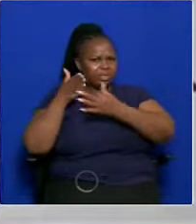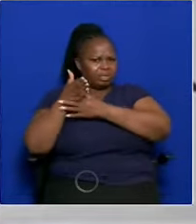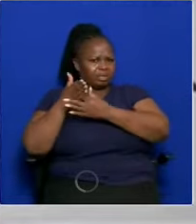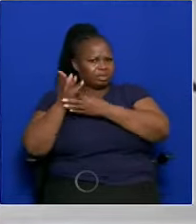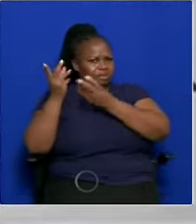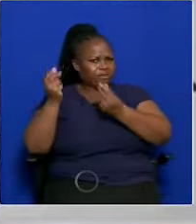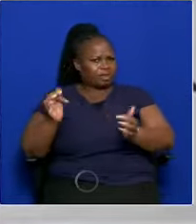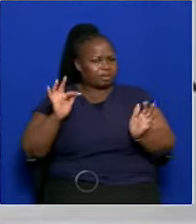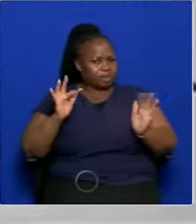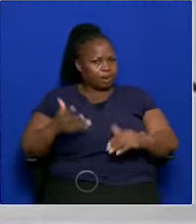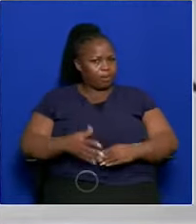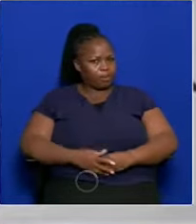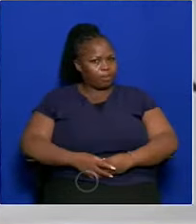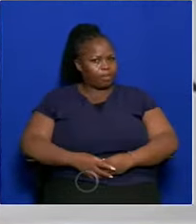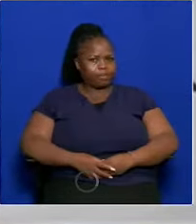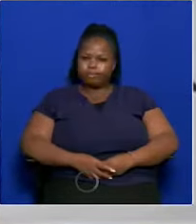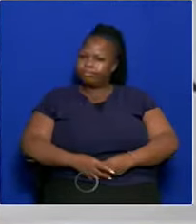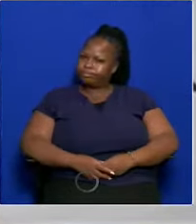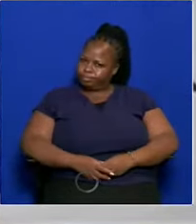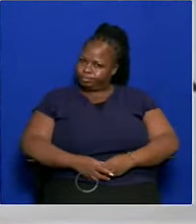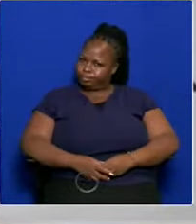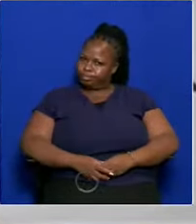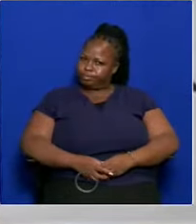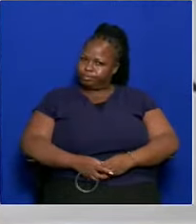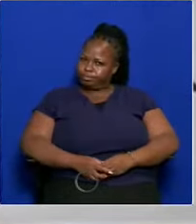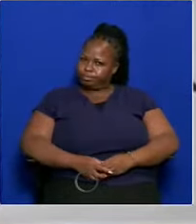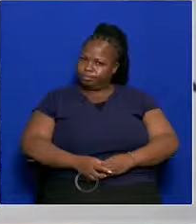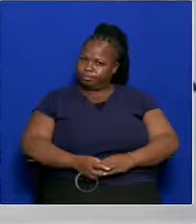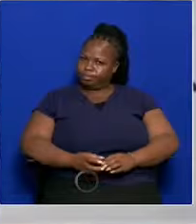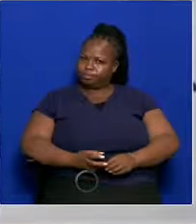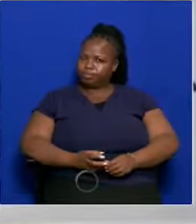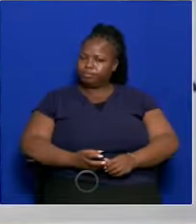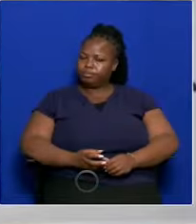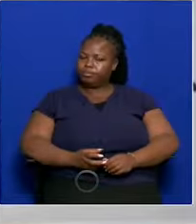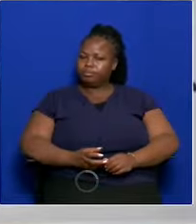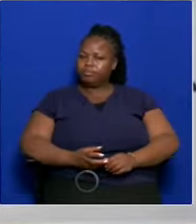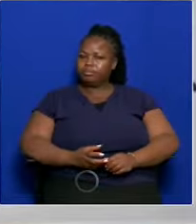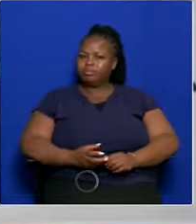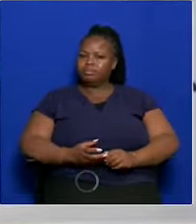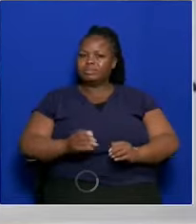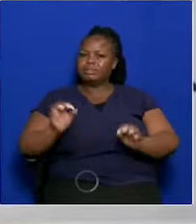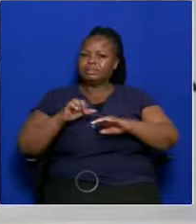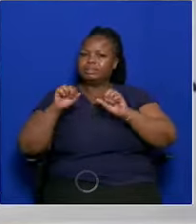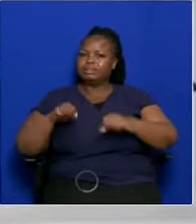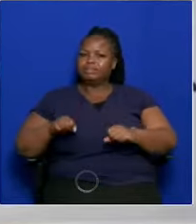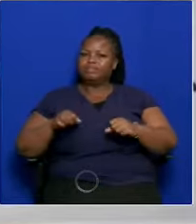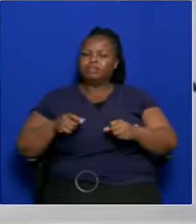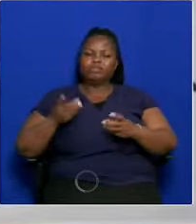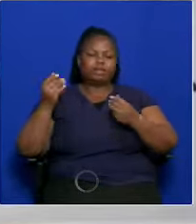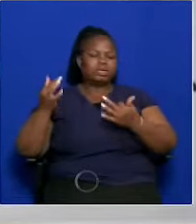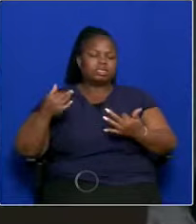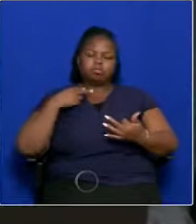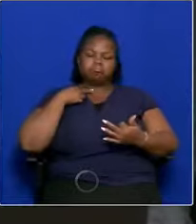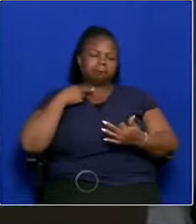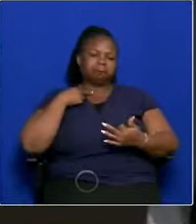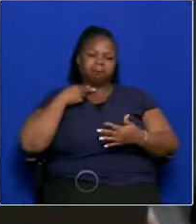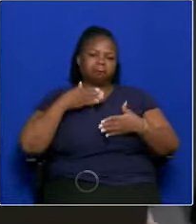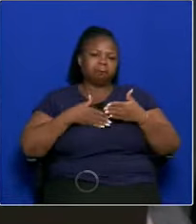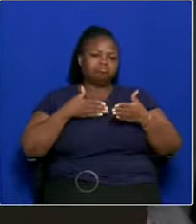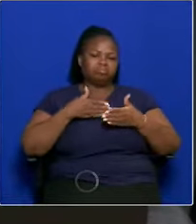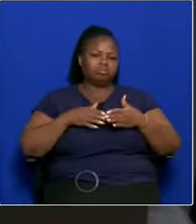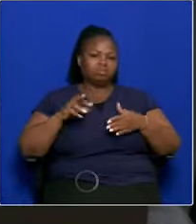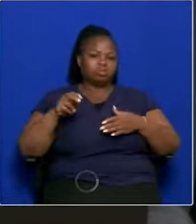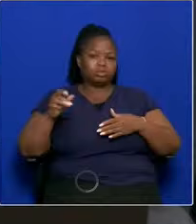document or have access to that one. because then it's you not should- even